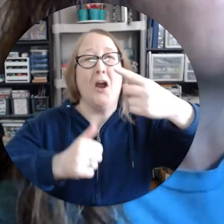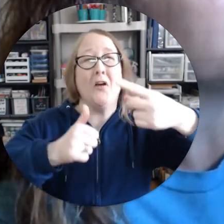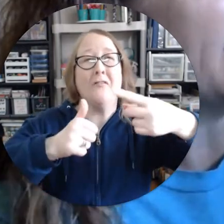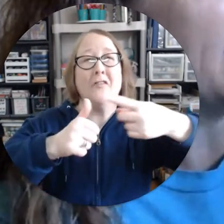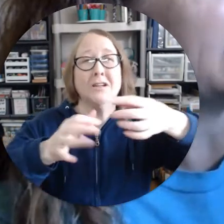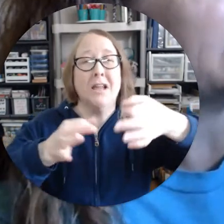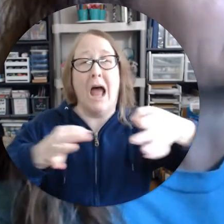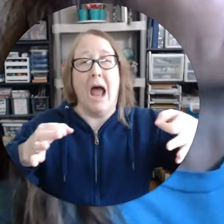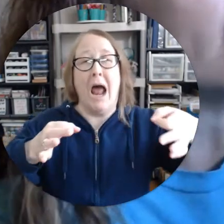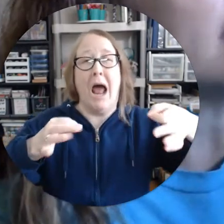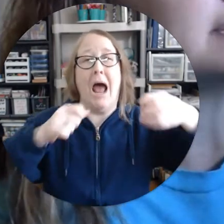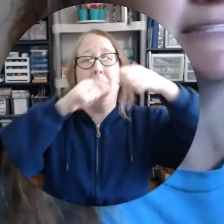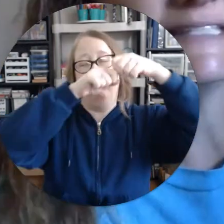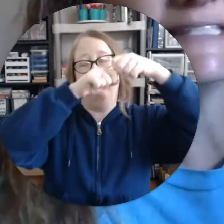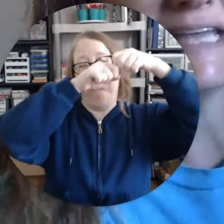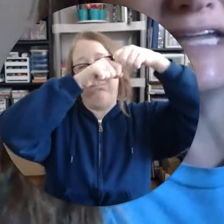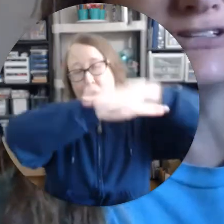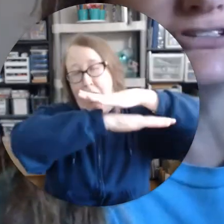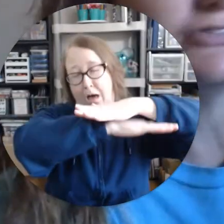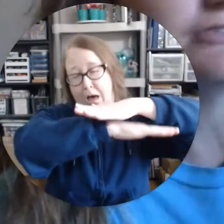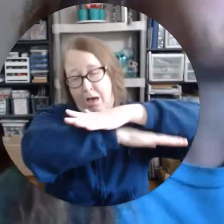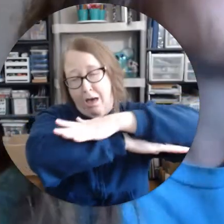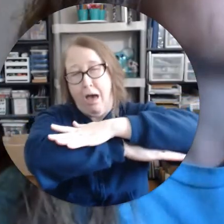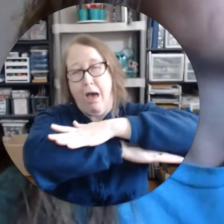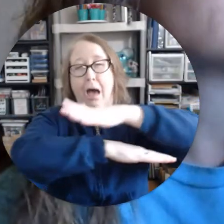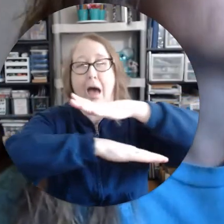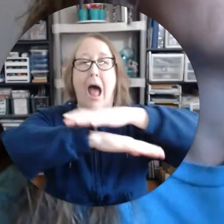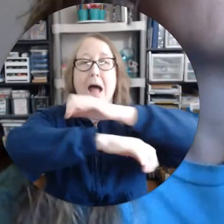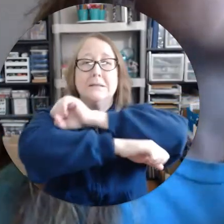and splatted across the stage.